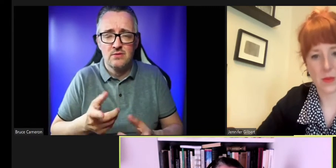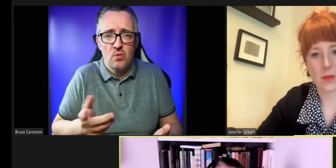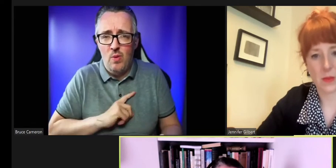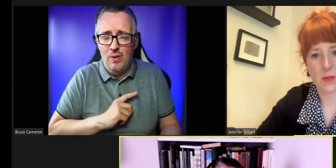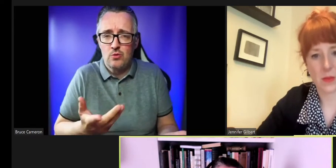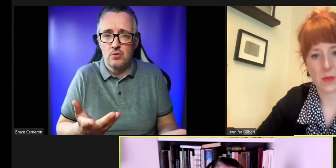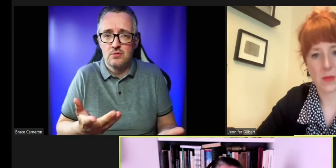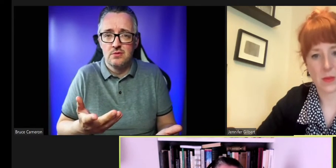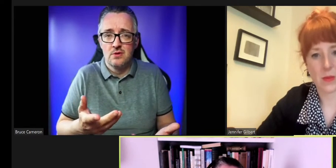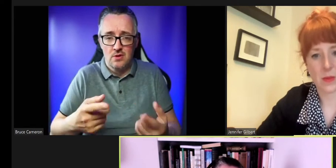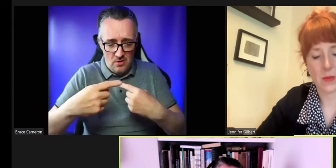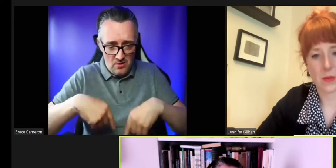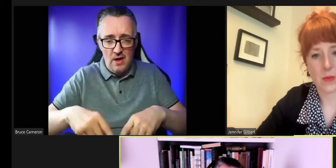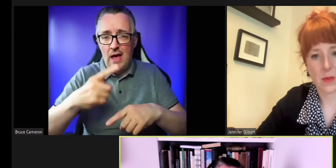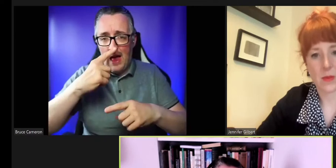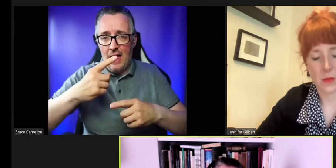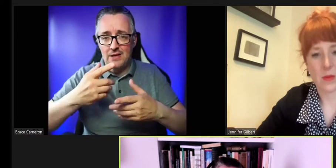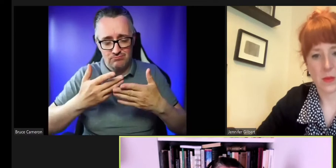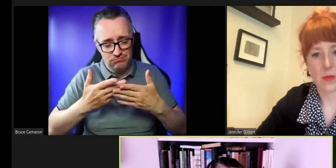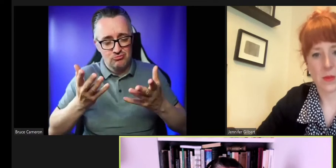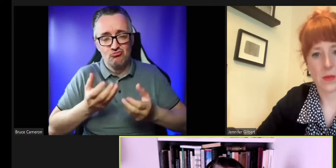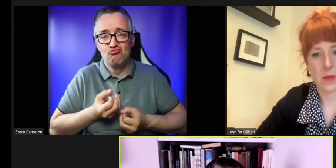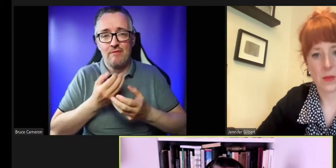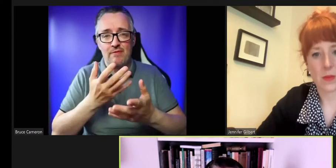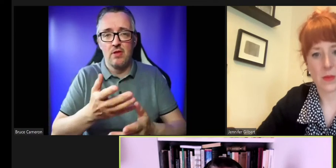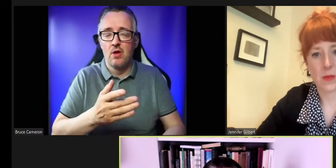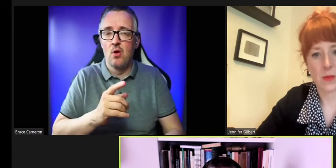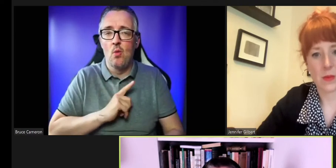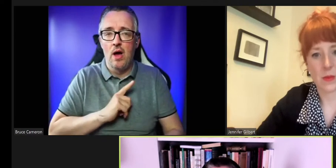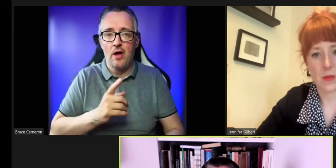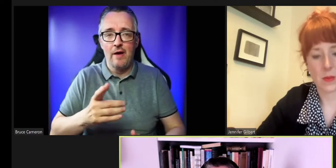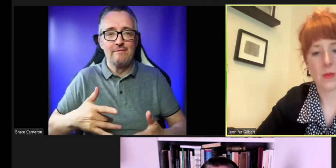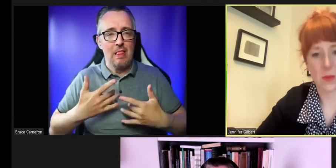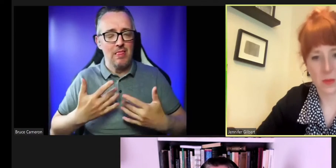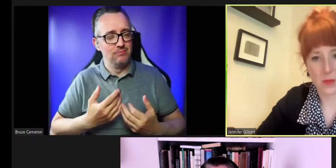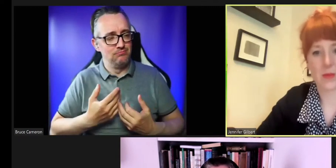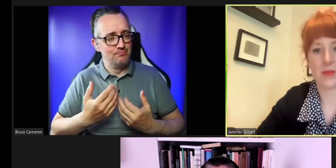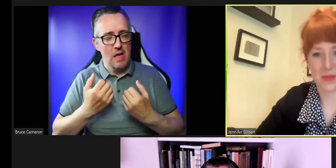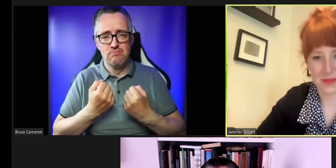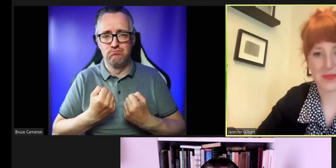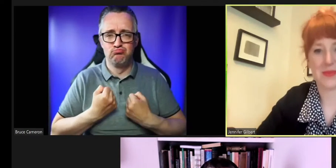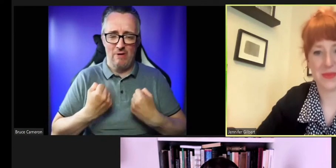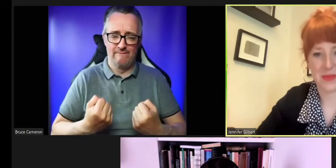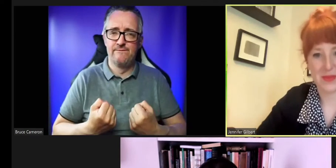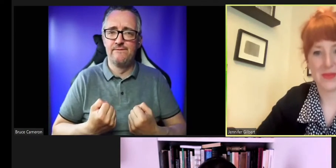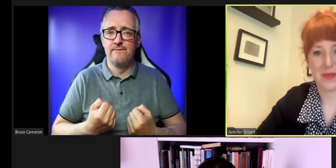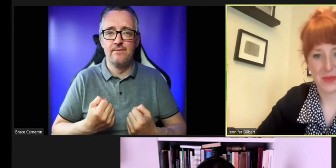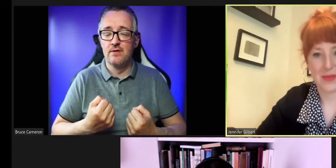can't we reveal ourselves? Why can't we do this work? Why does it have to feel brave? Mm-hmm.